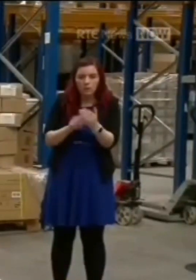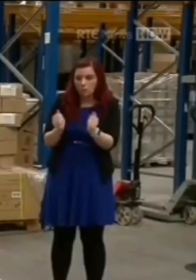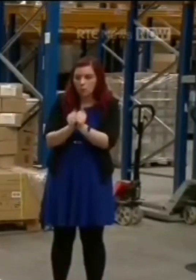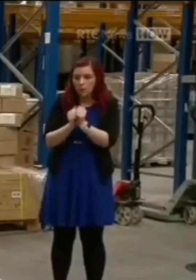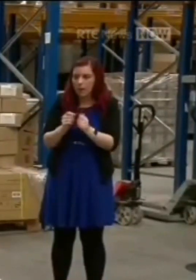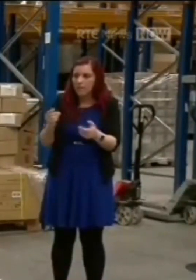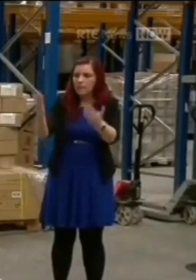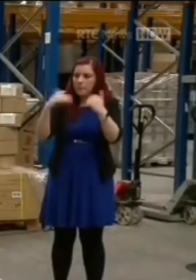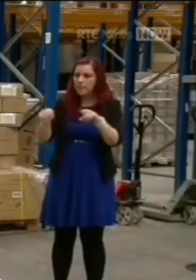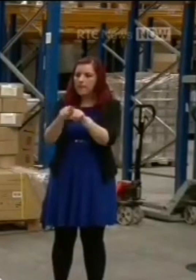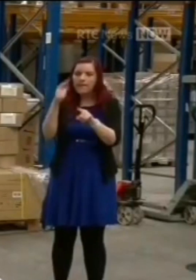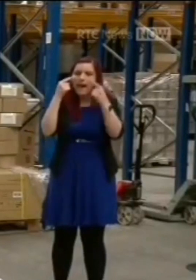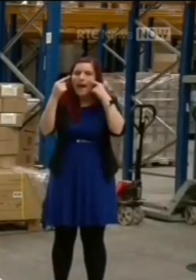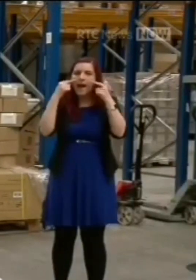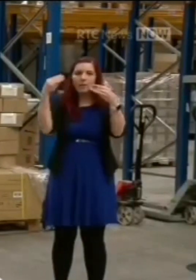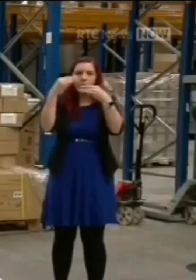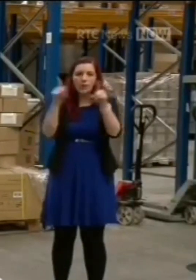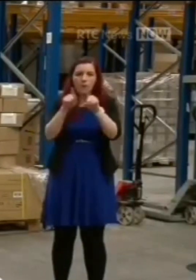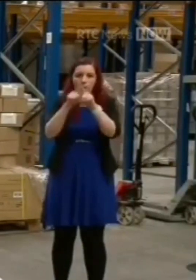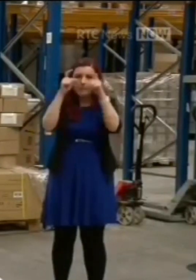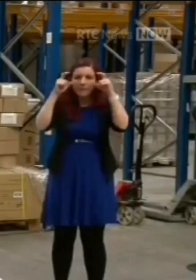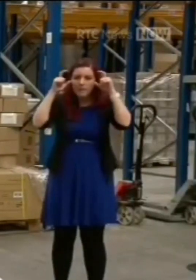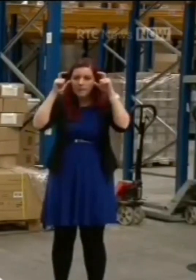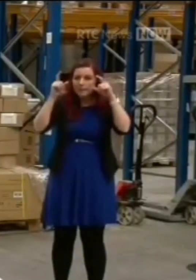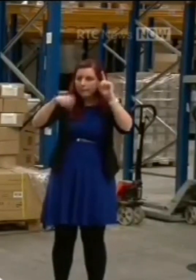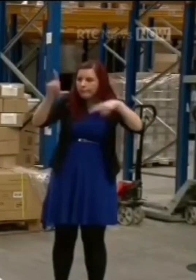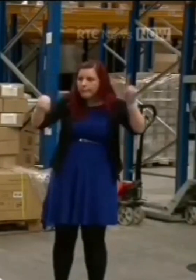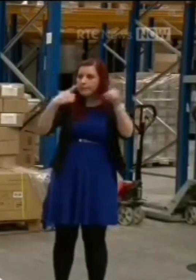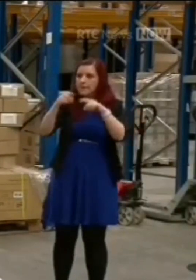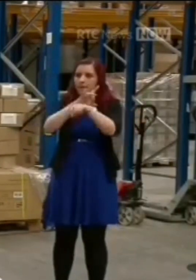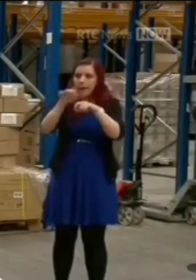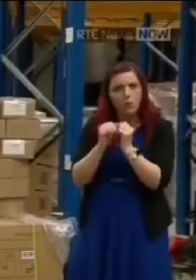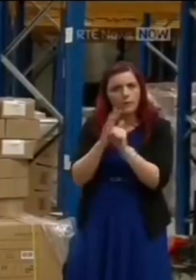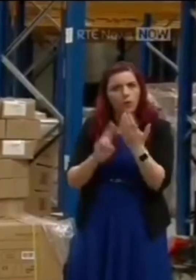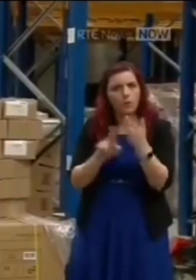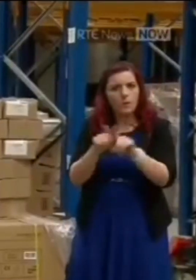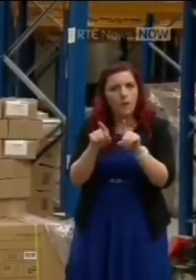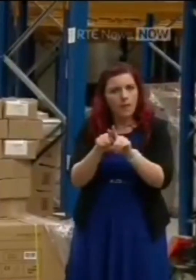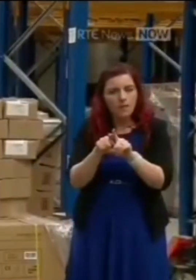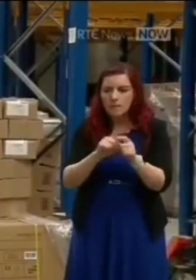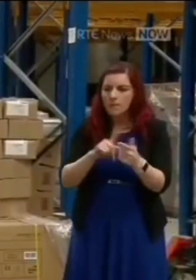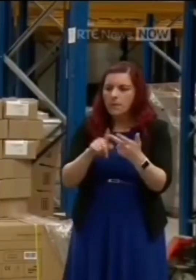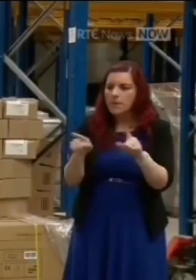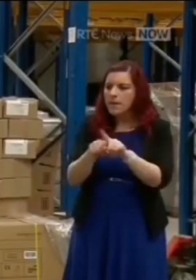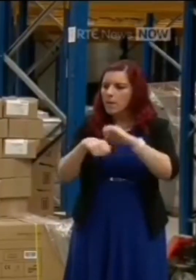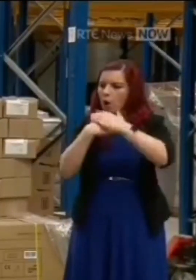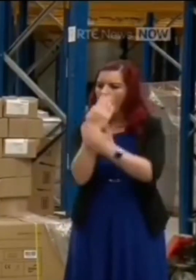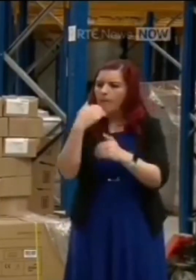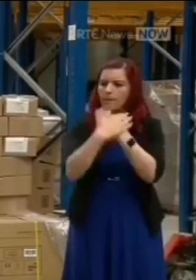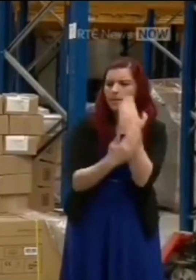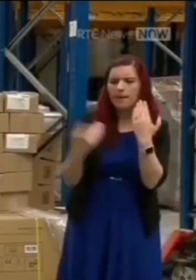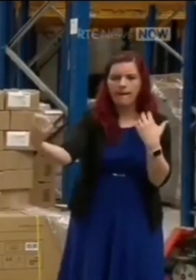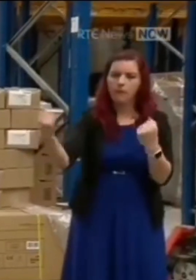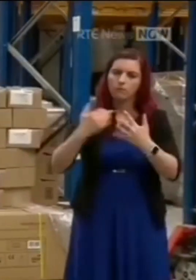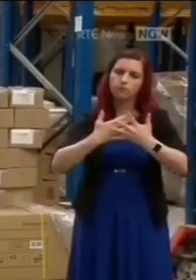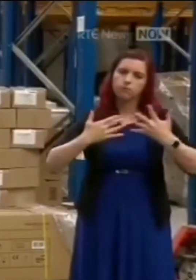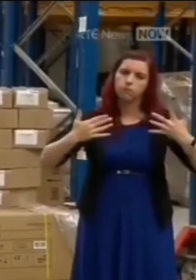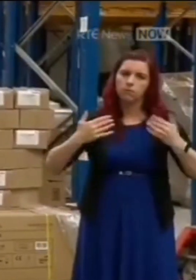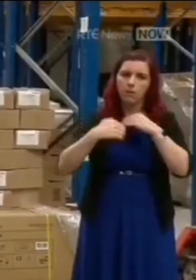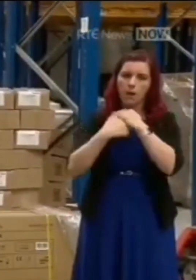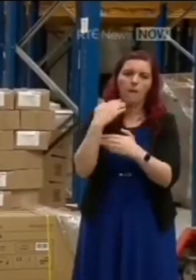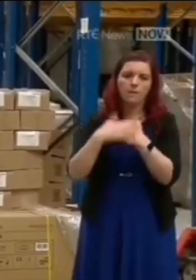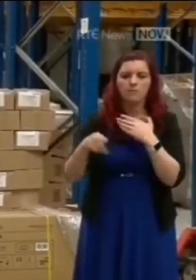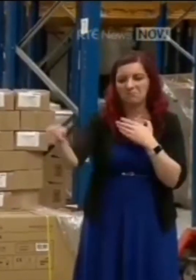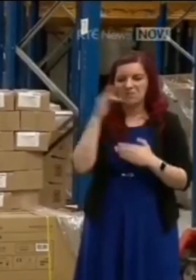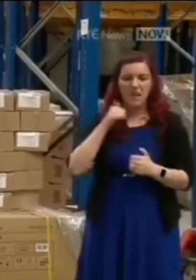We also have some eye protection here. So a number of different items of eye protection, and we have a large supply of gloves and